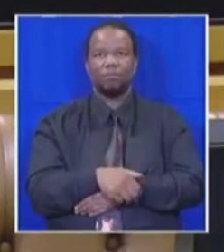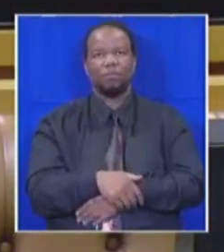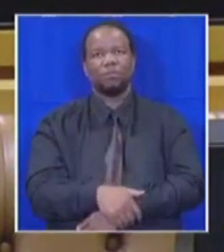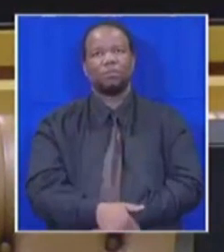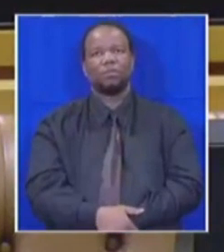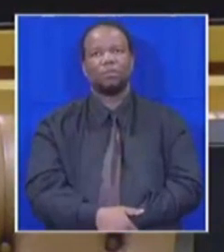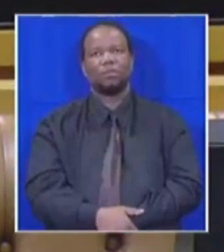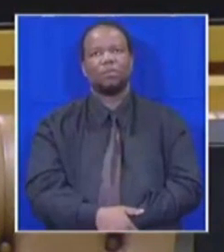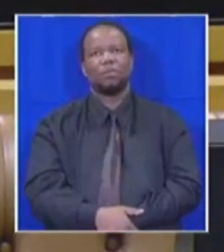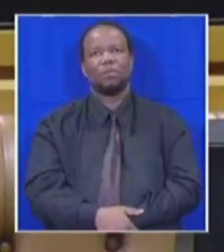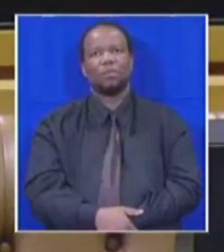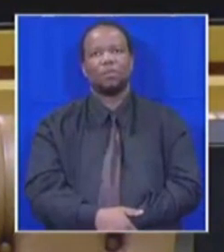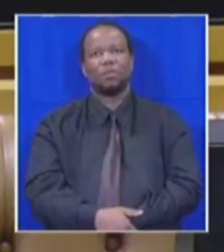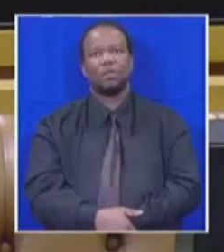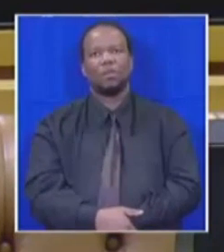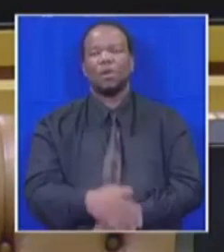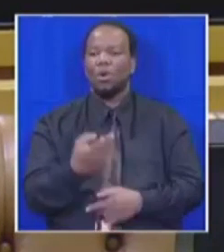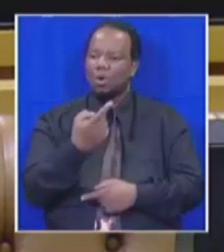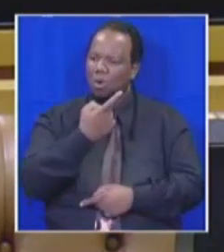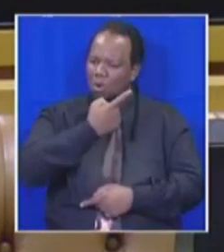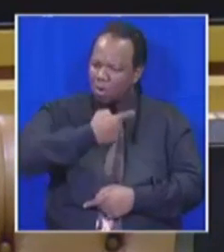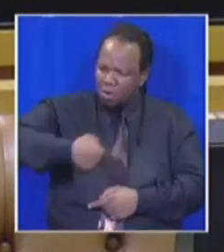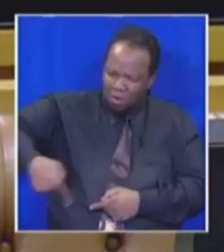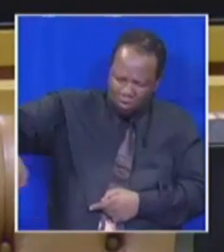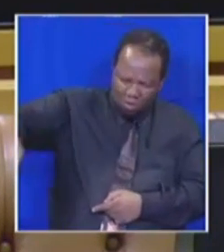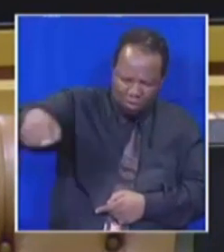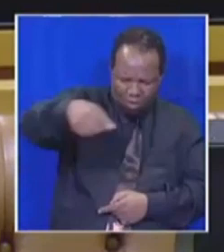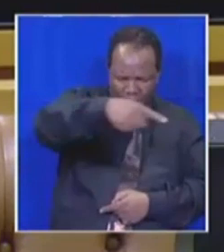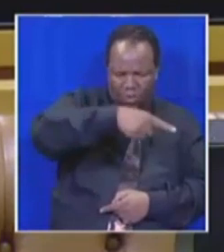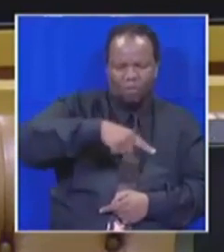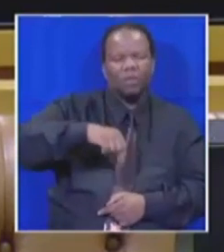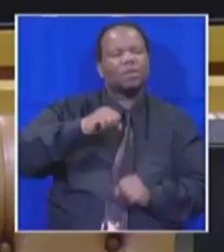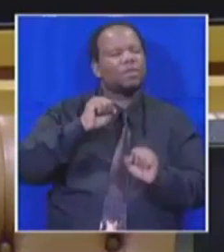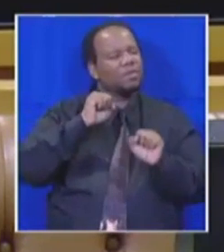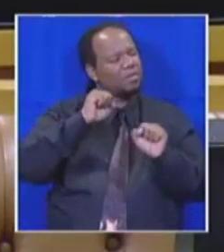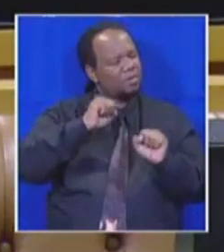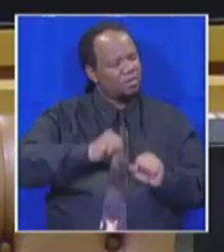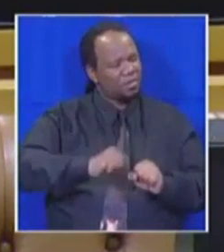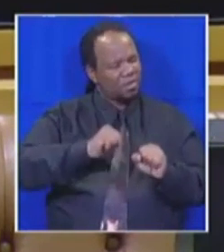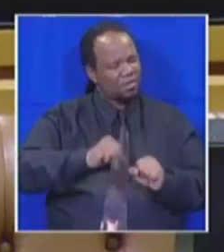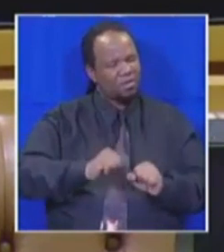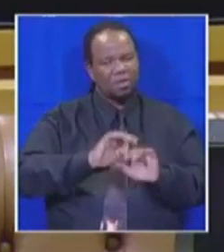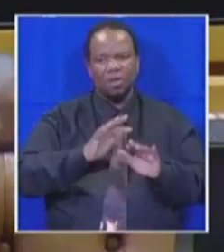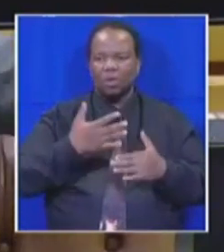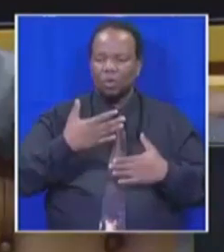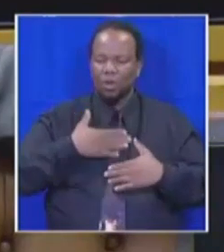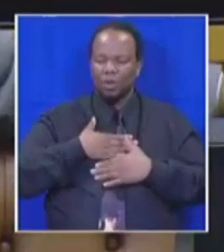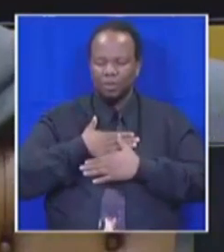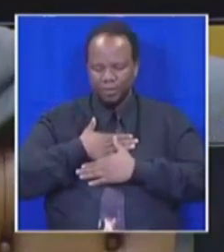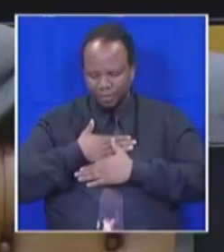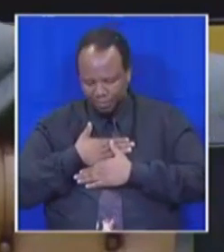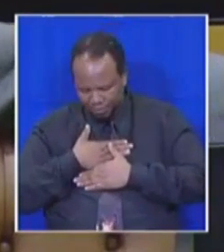All of us obviously would like to pay our condolences to EFF members